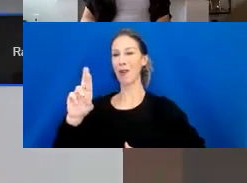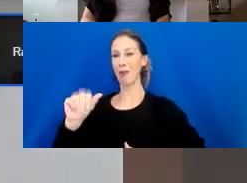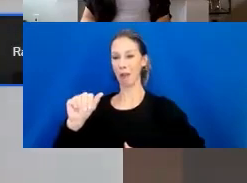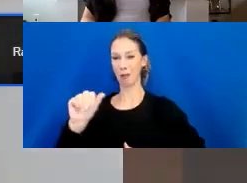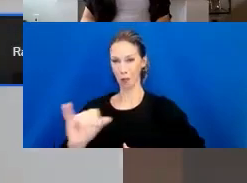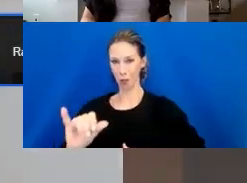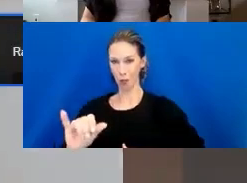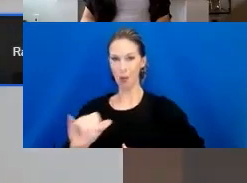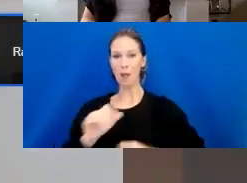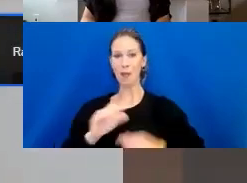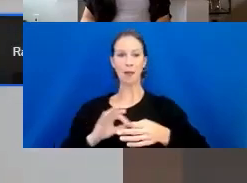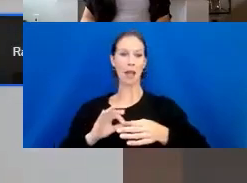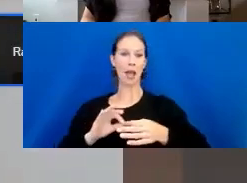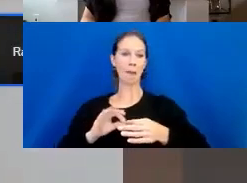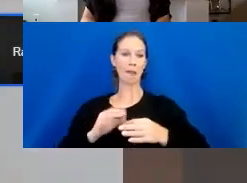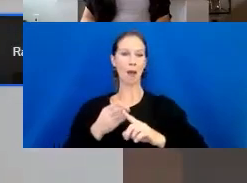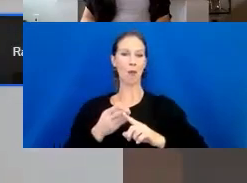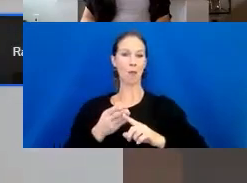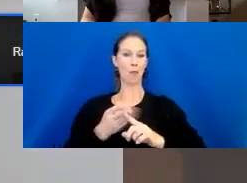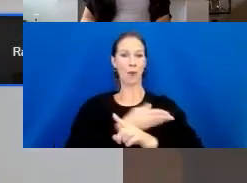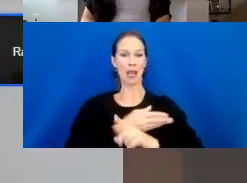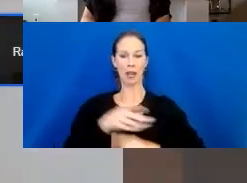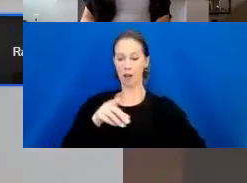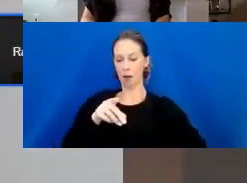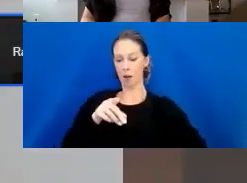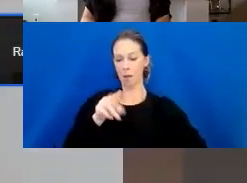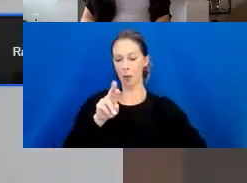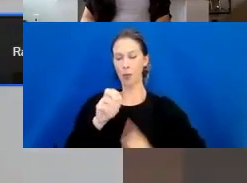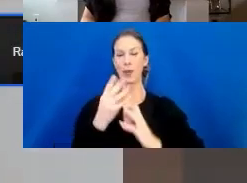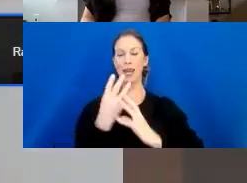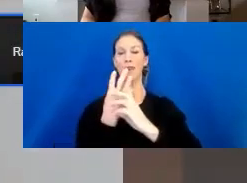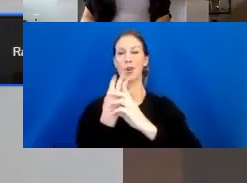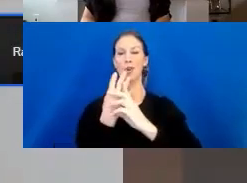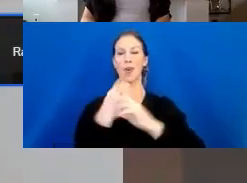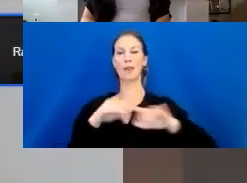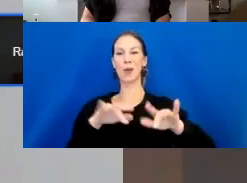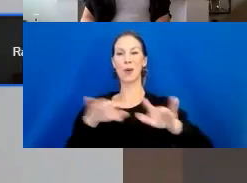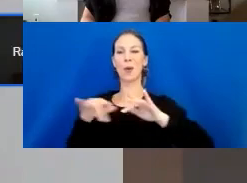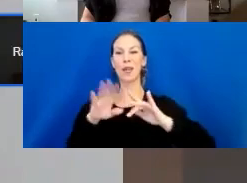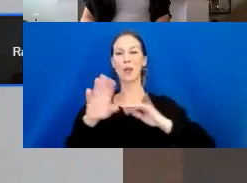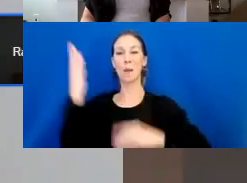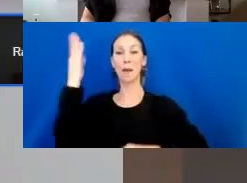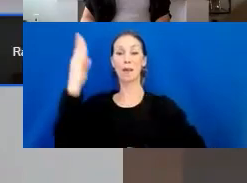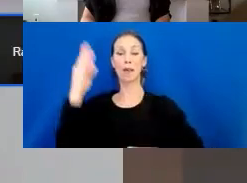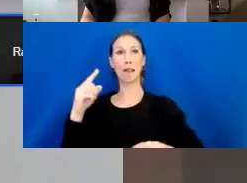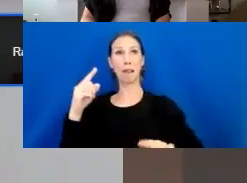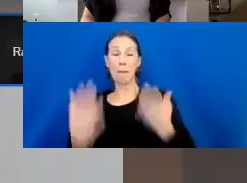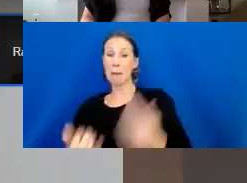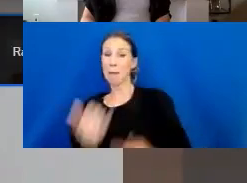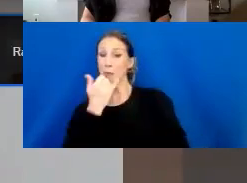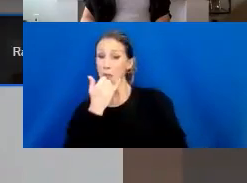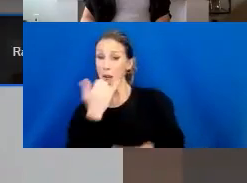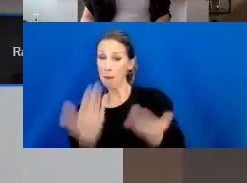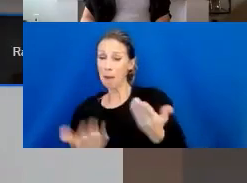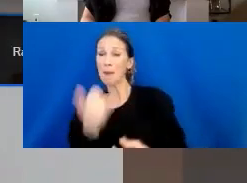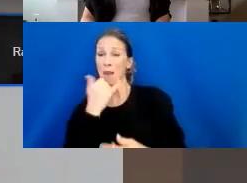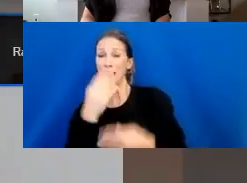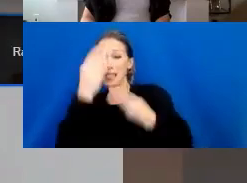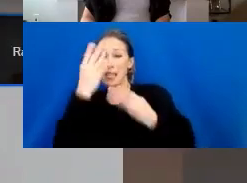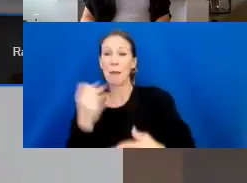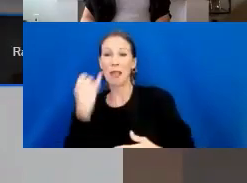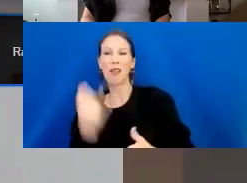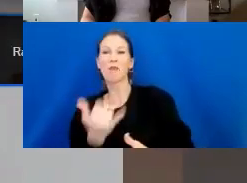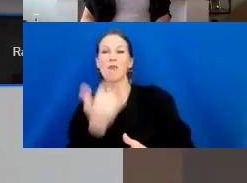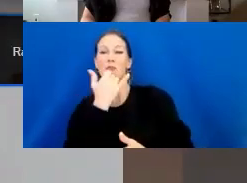about pre-recording your presentation. I believe that, and correct me if I'm wrong, Lisa Robert, but all